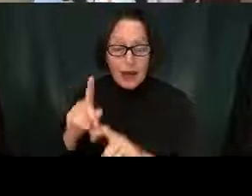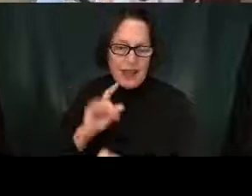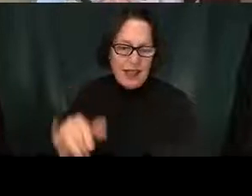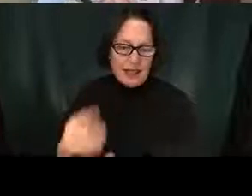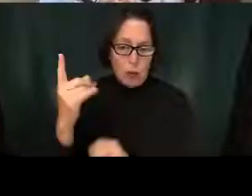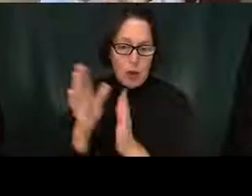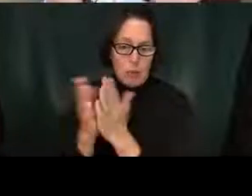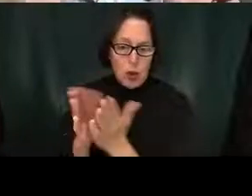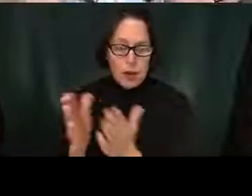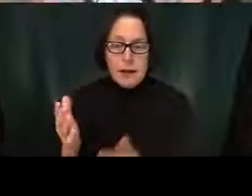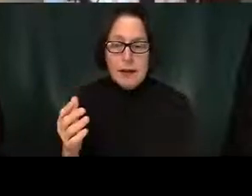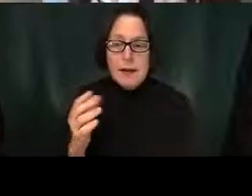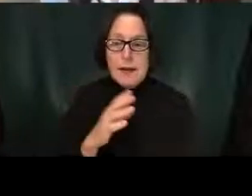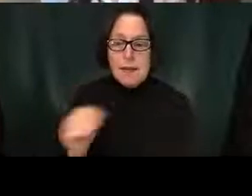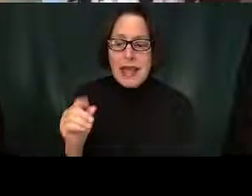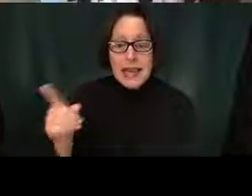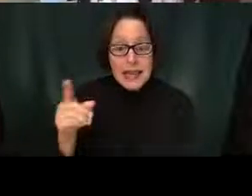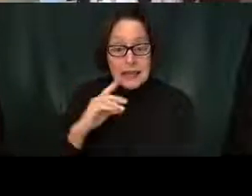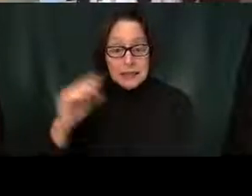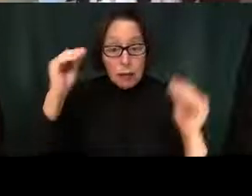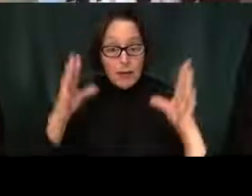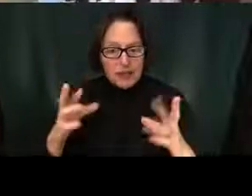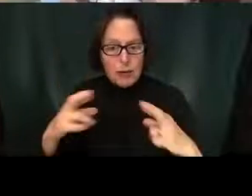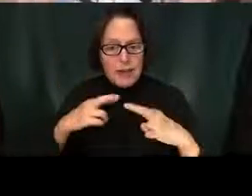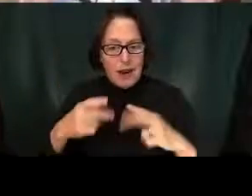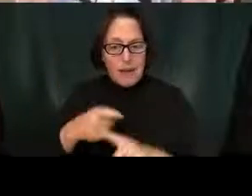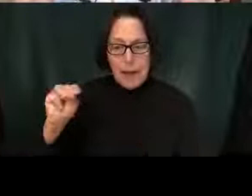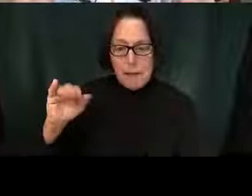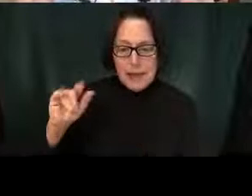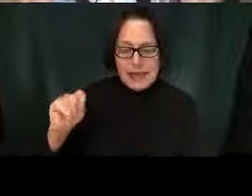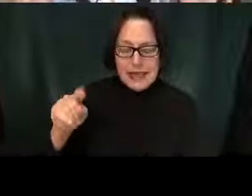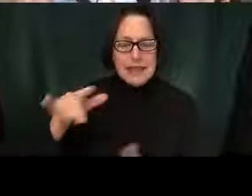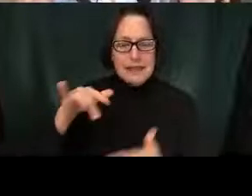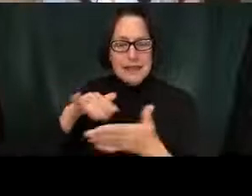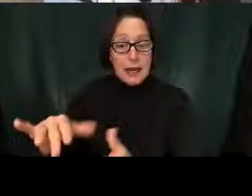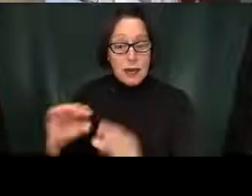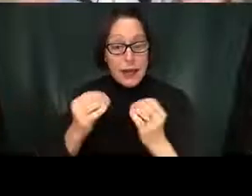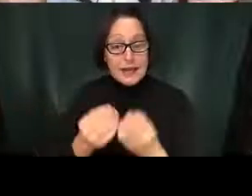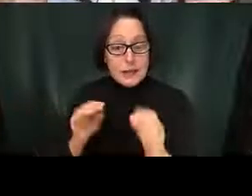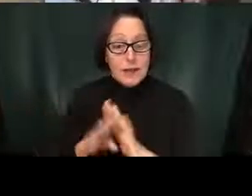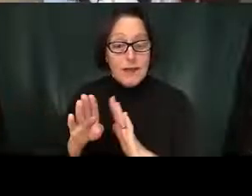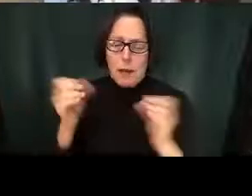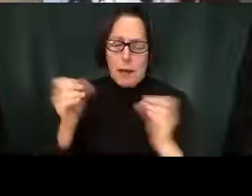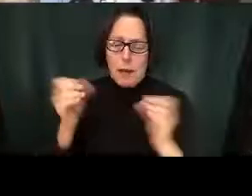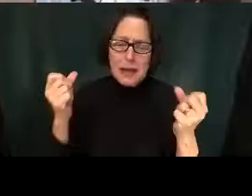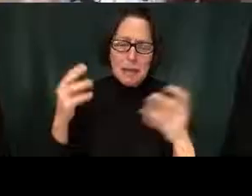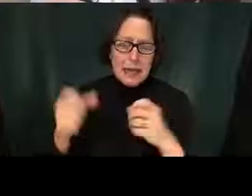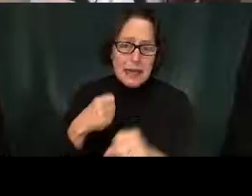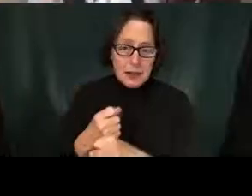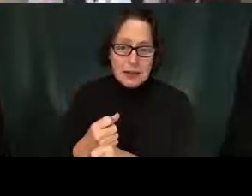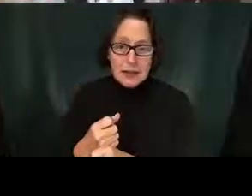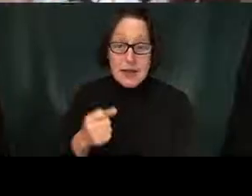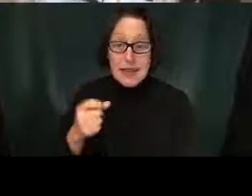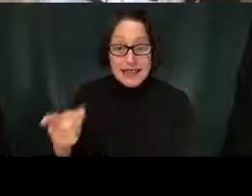And he was a professor emeritus of MIT, and he studied organizational development for many, many years. He actually is in